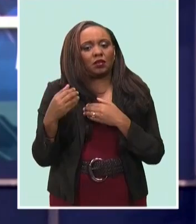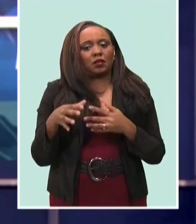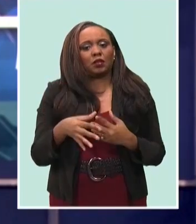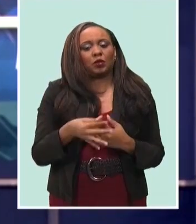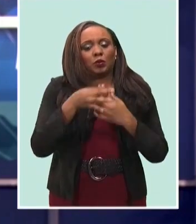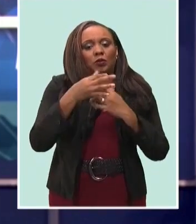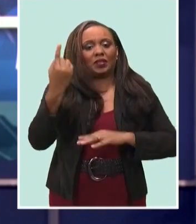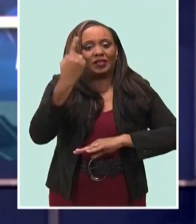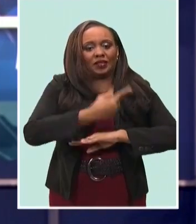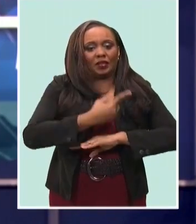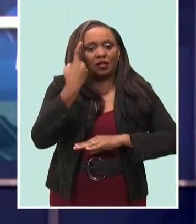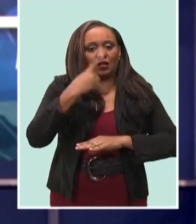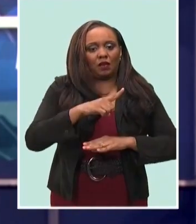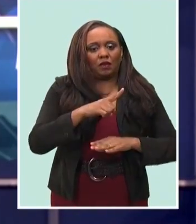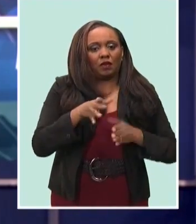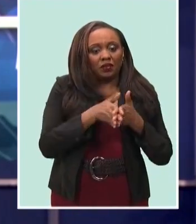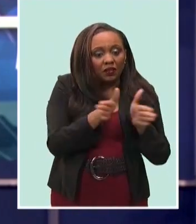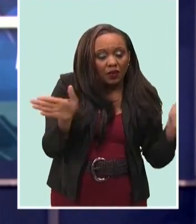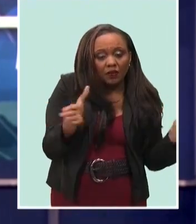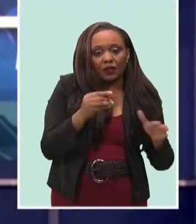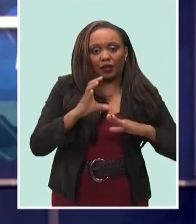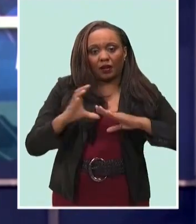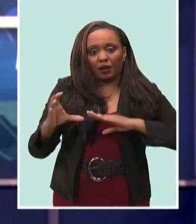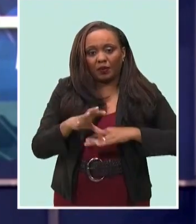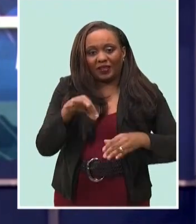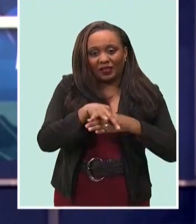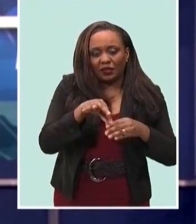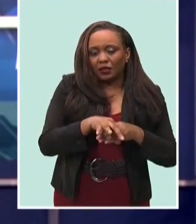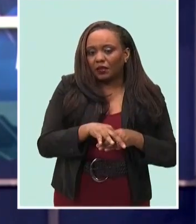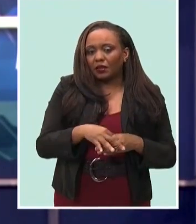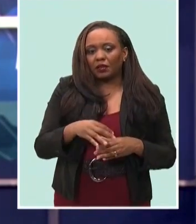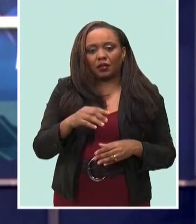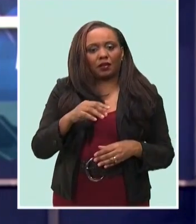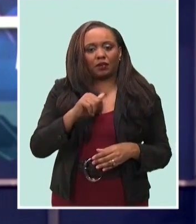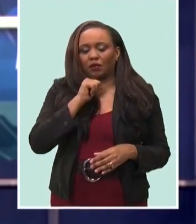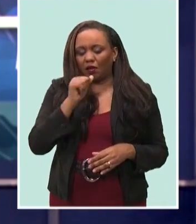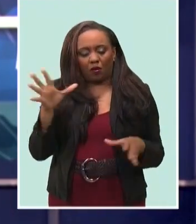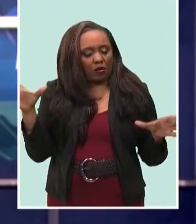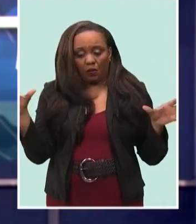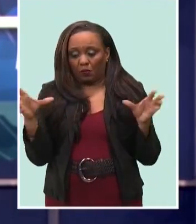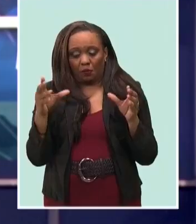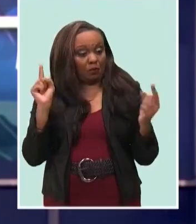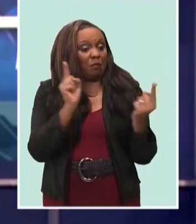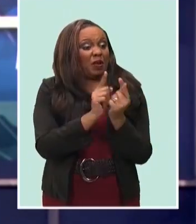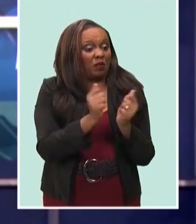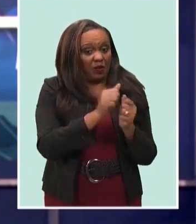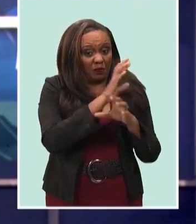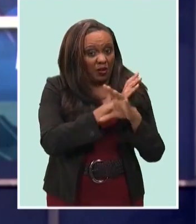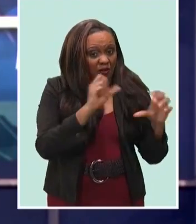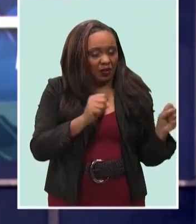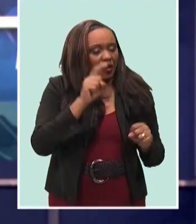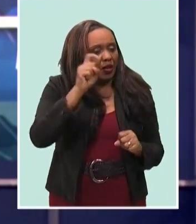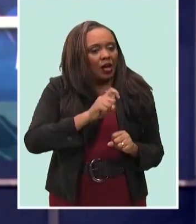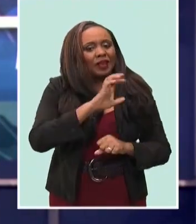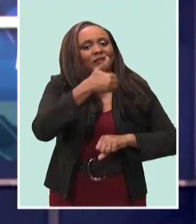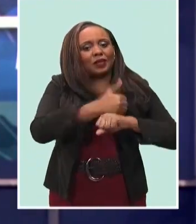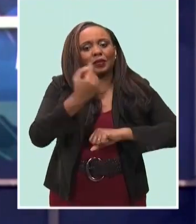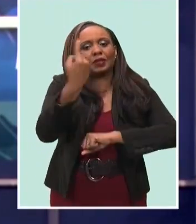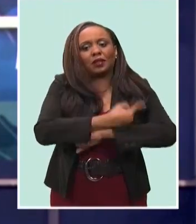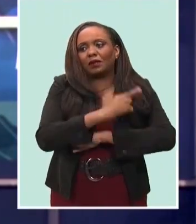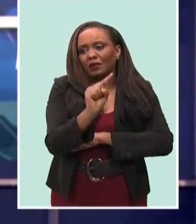a date for general and regional elections. And he promises not to meet again with the president if that date is not on